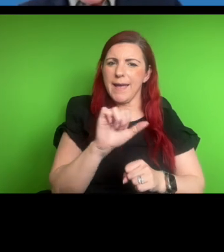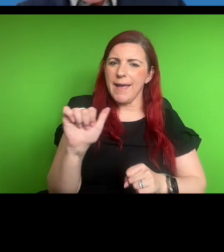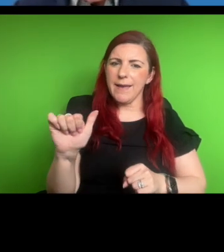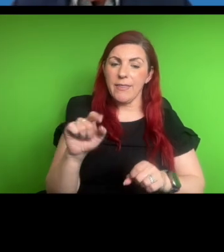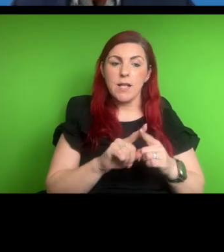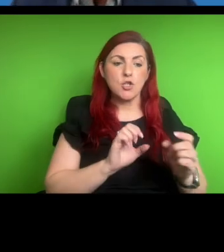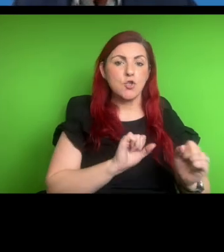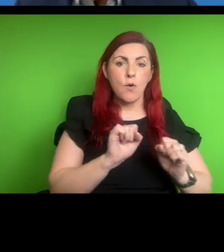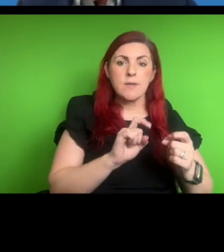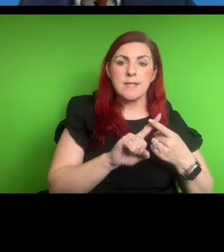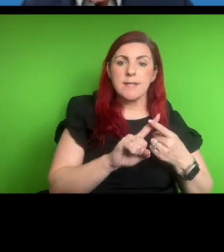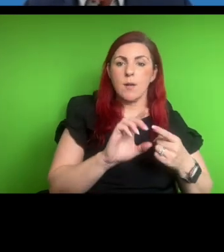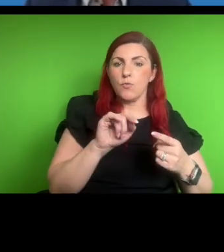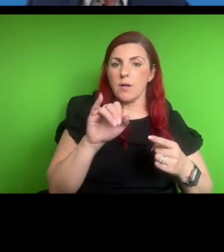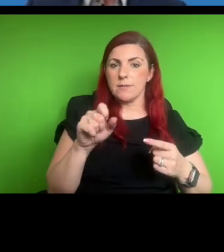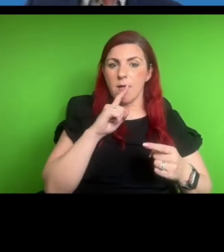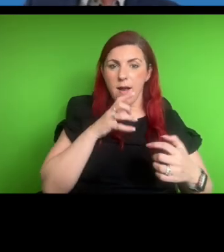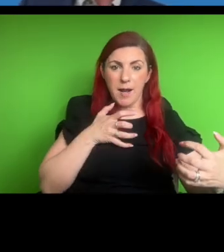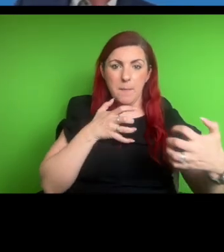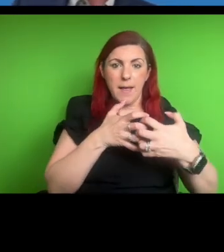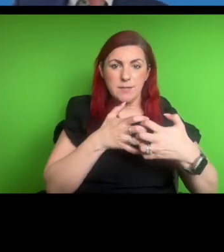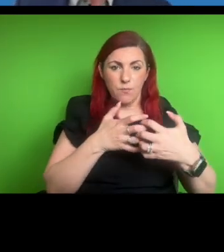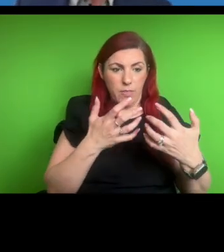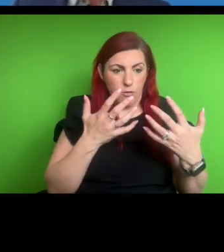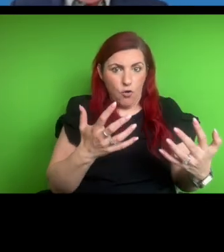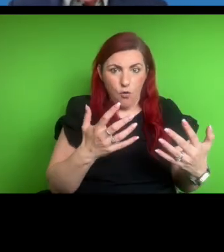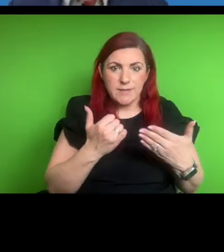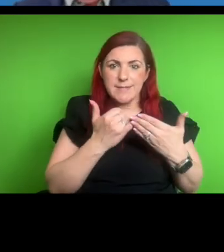assistive technologies. And the standard also